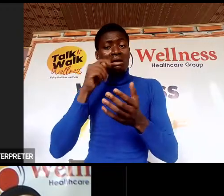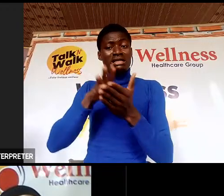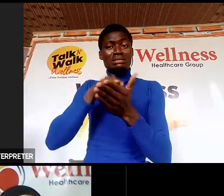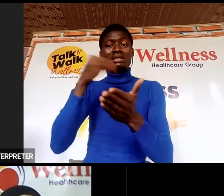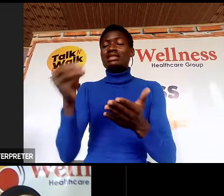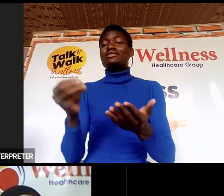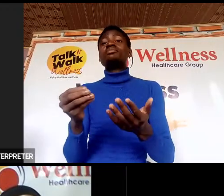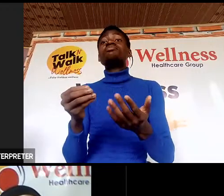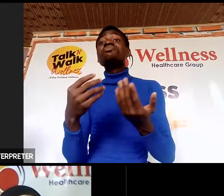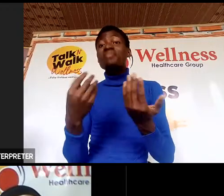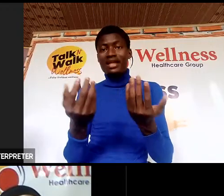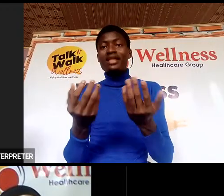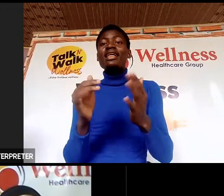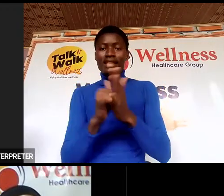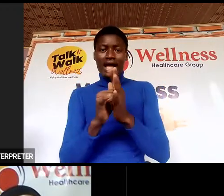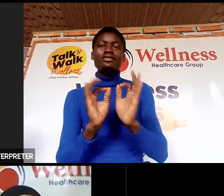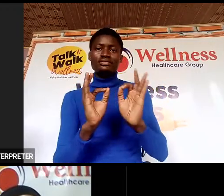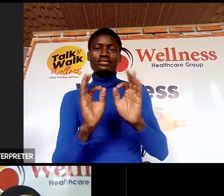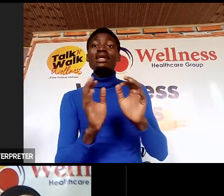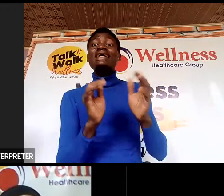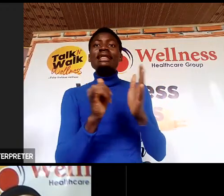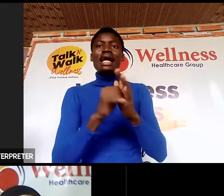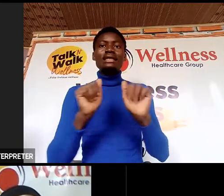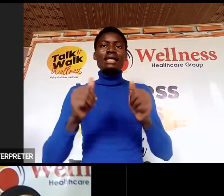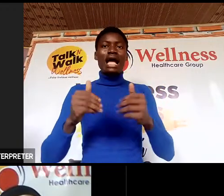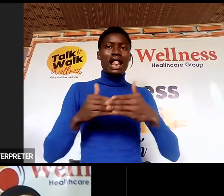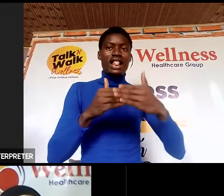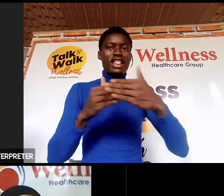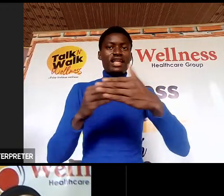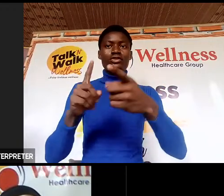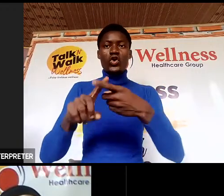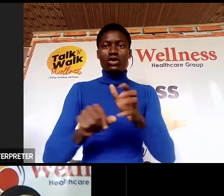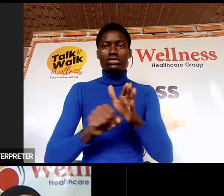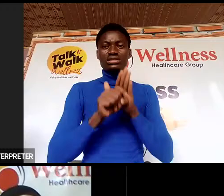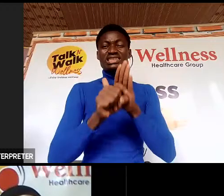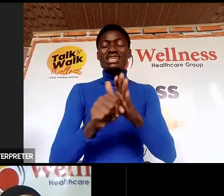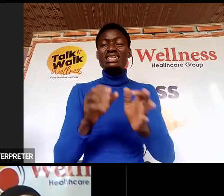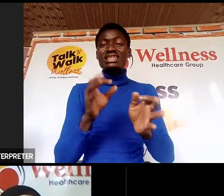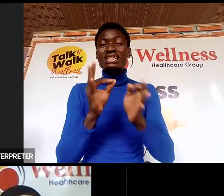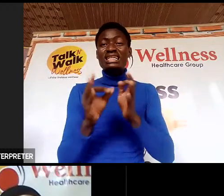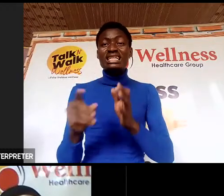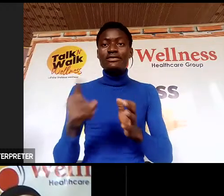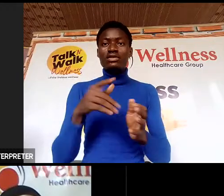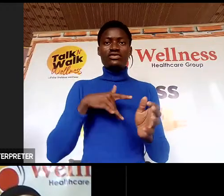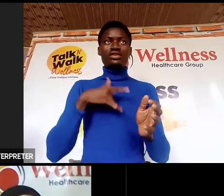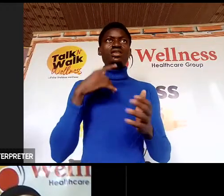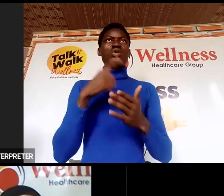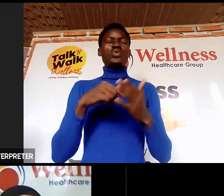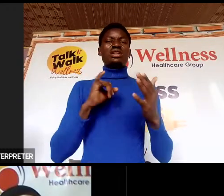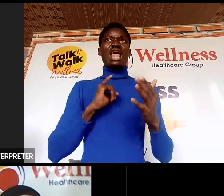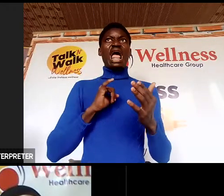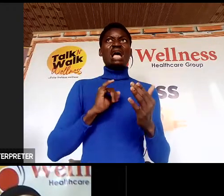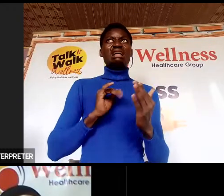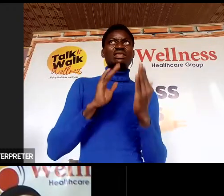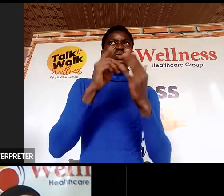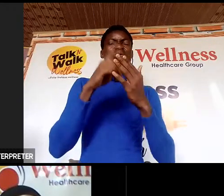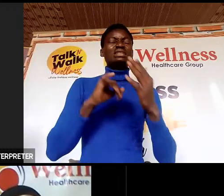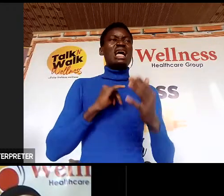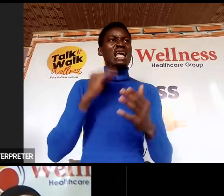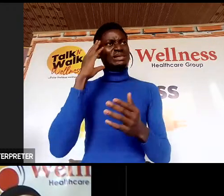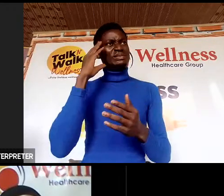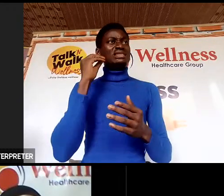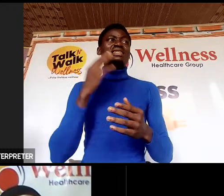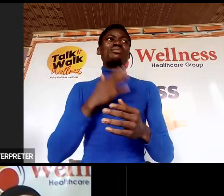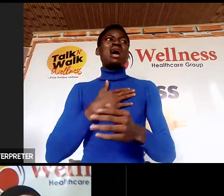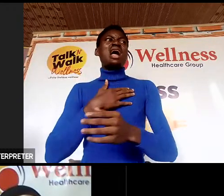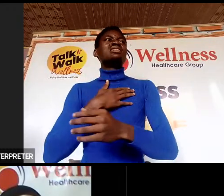things that you're going through are not truly within your power. It's not within your own country, it's not within what you